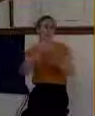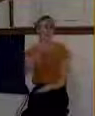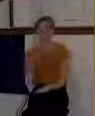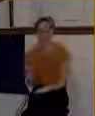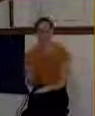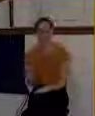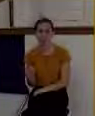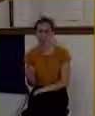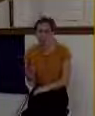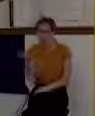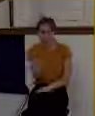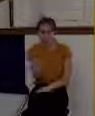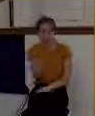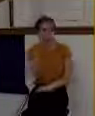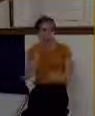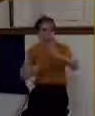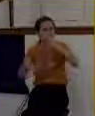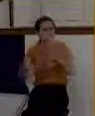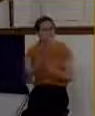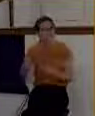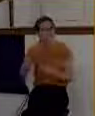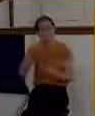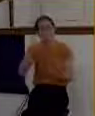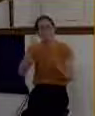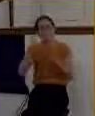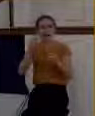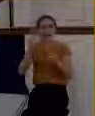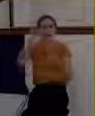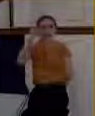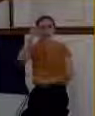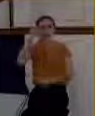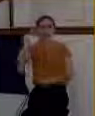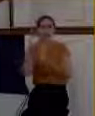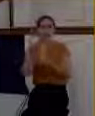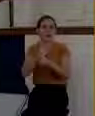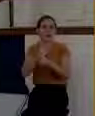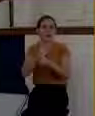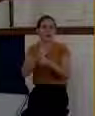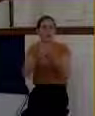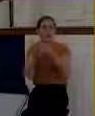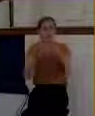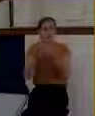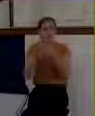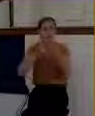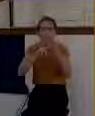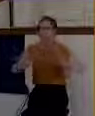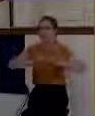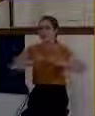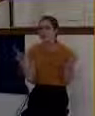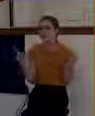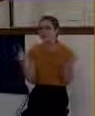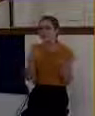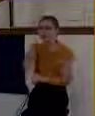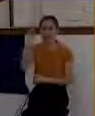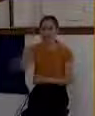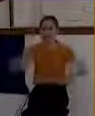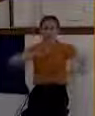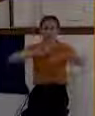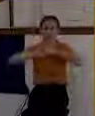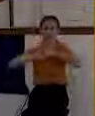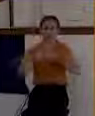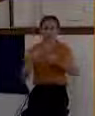brothers, but they would fail the Lord, and they would never reunite. And so the Old Testament people of God could really